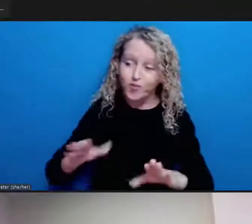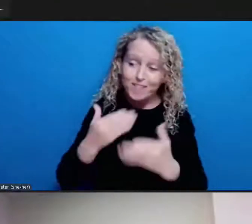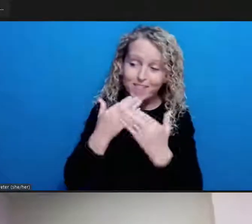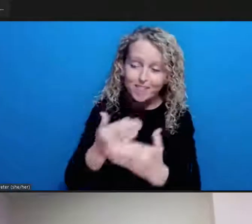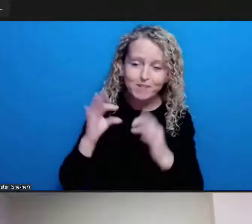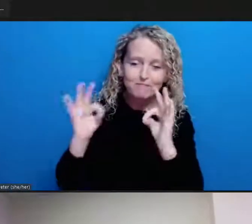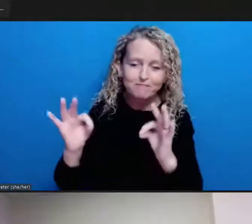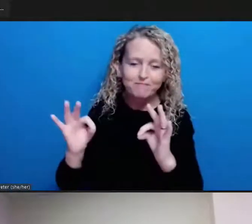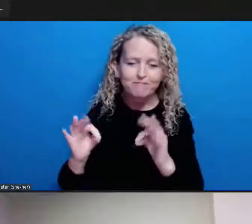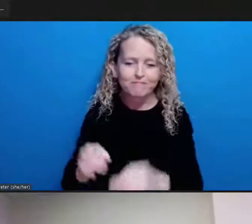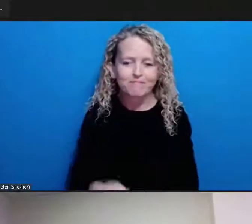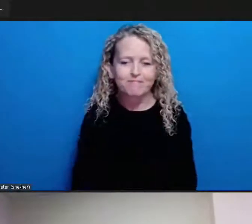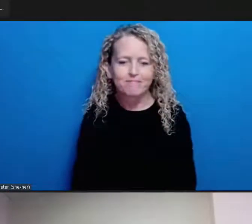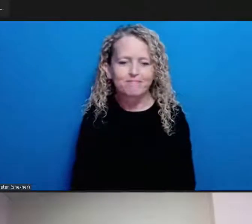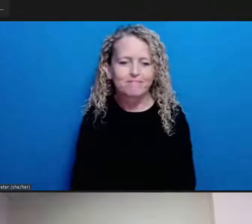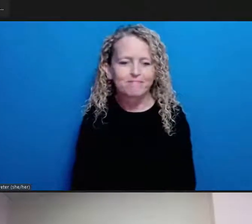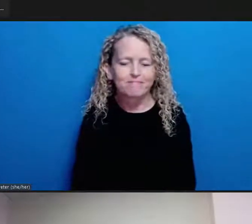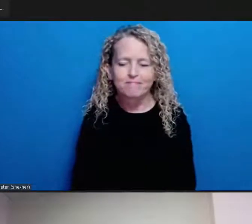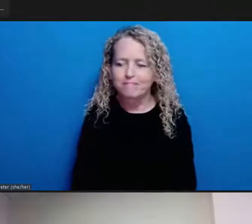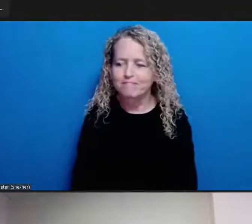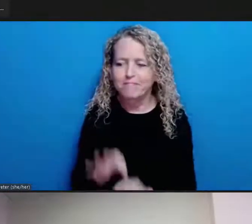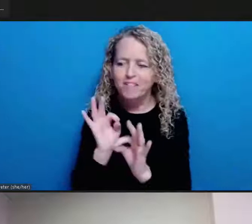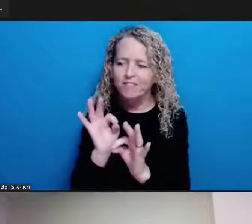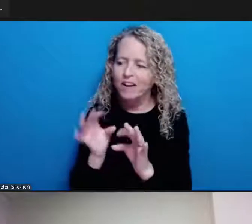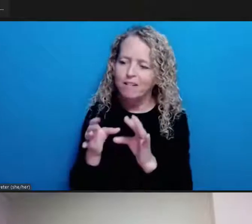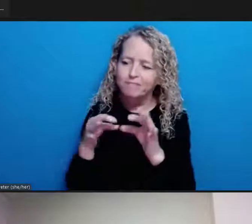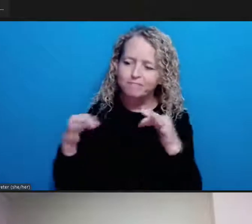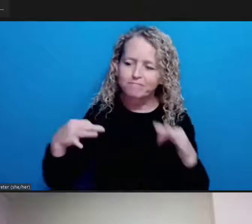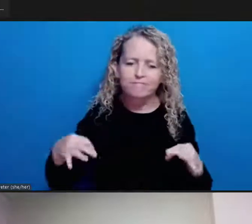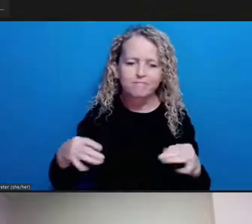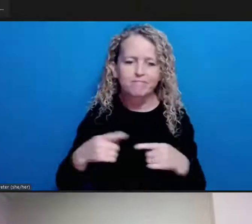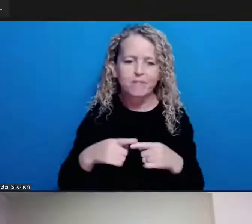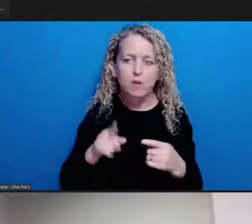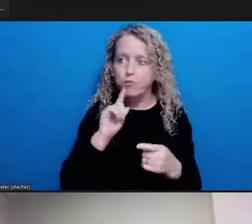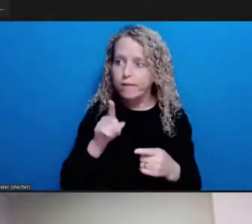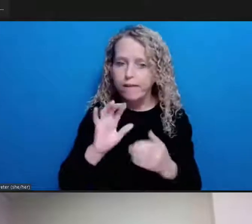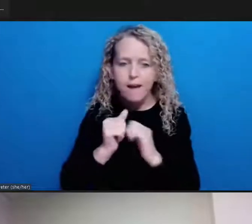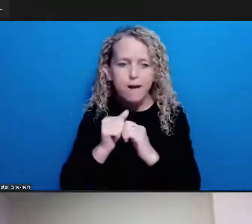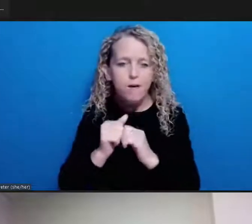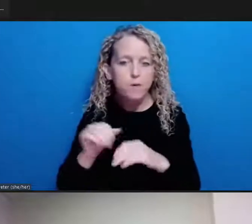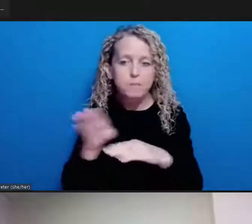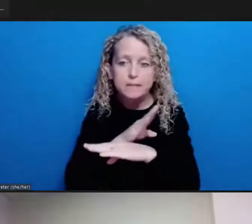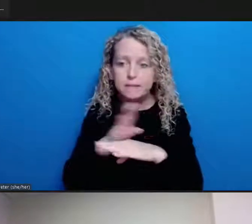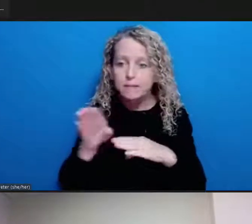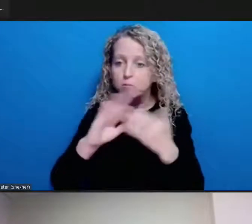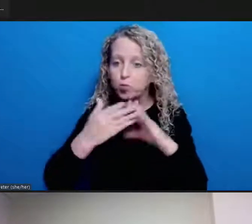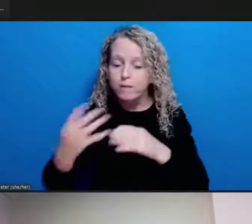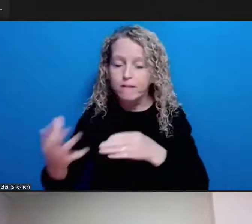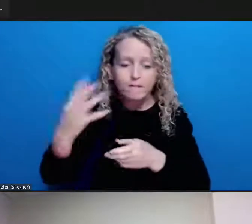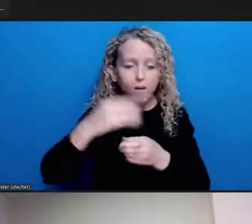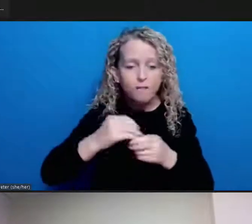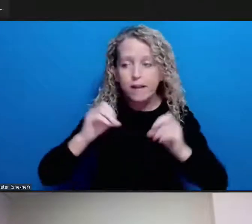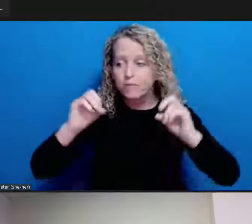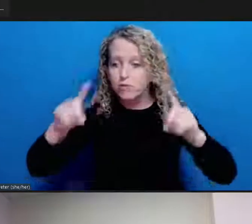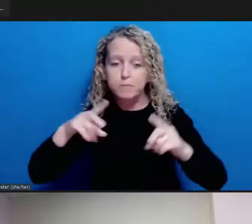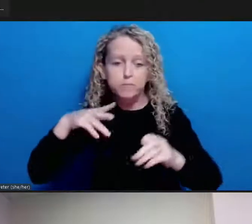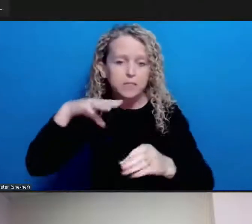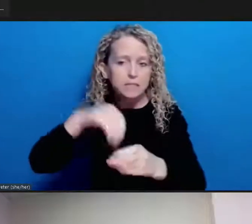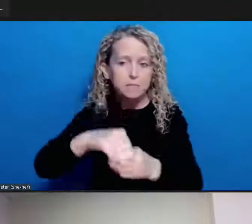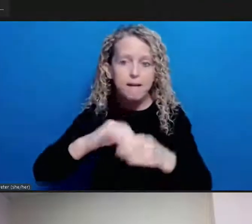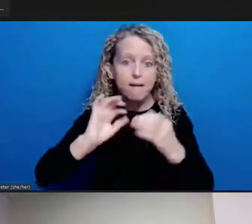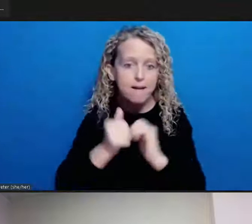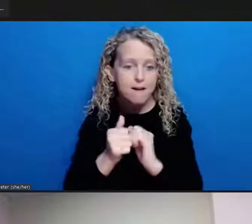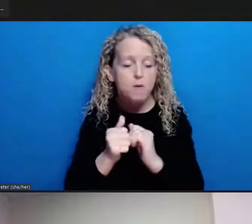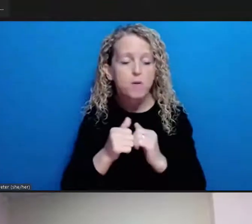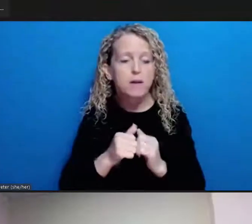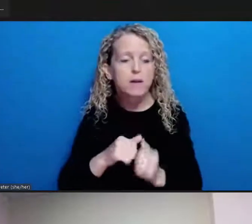couldn't have put it better myself. I think, how do we get the business community involved? How do they start to recognize? How do they educate? How do they participate? Joanne Bernard, you